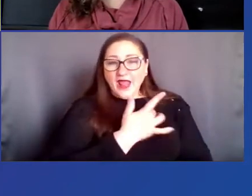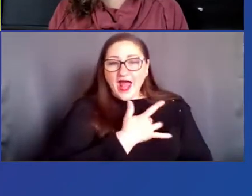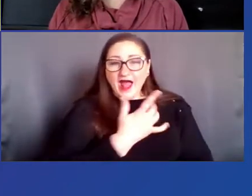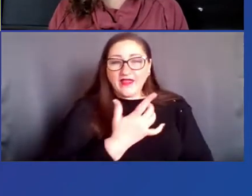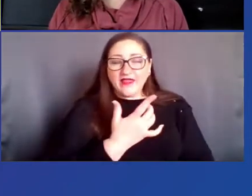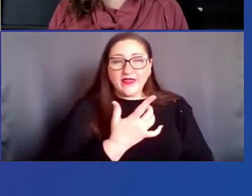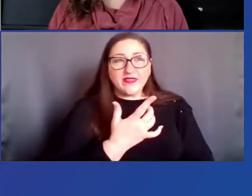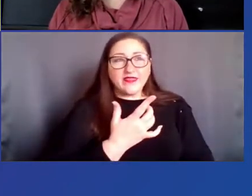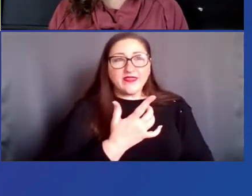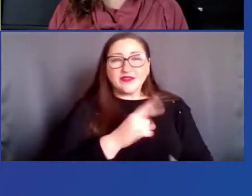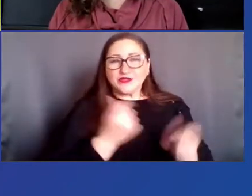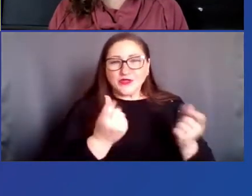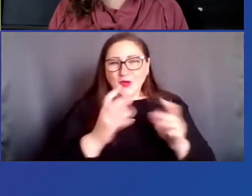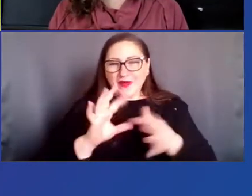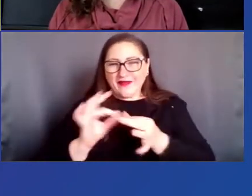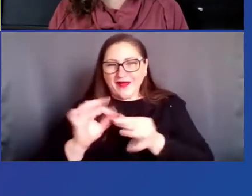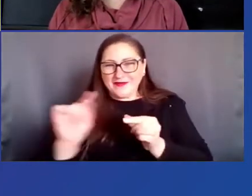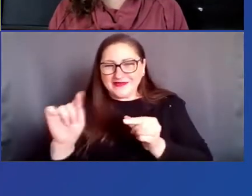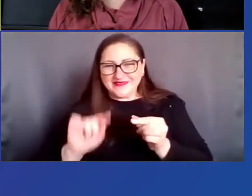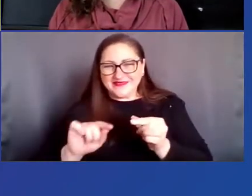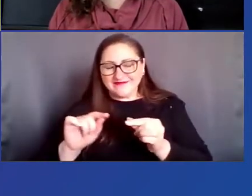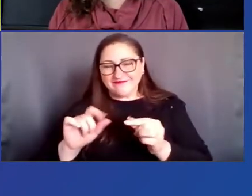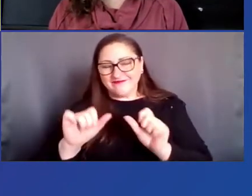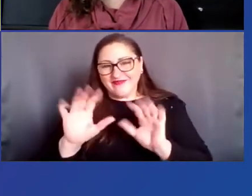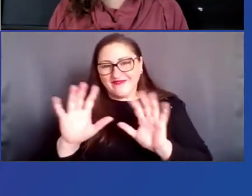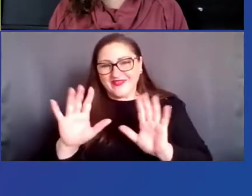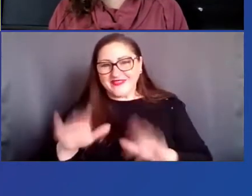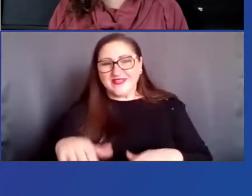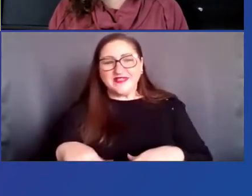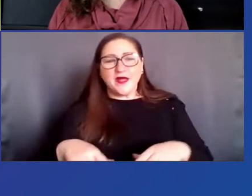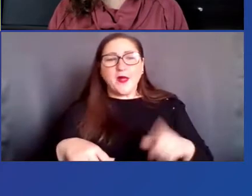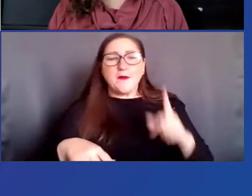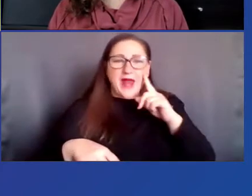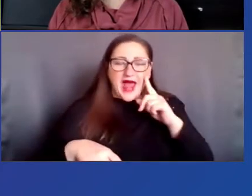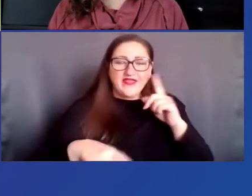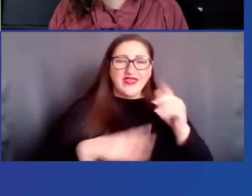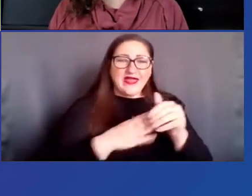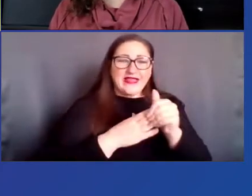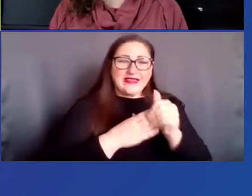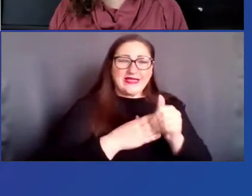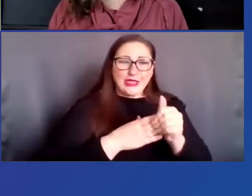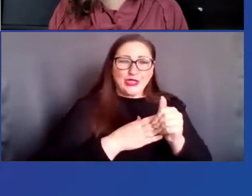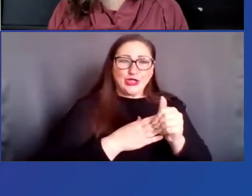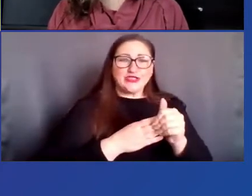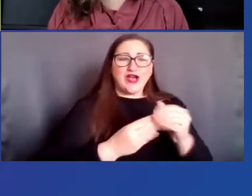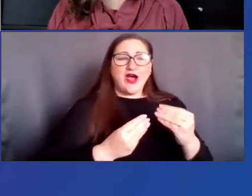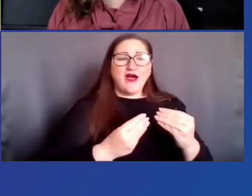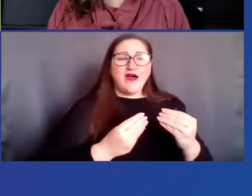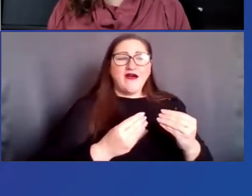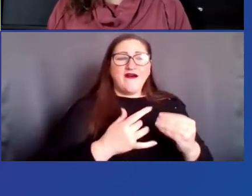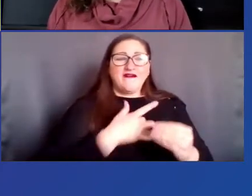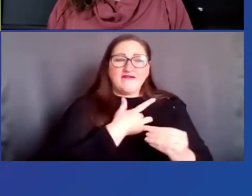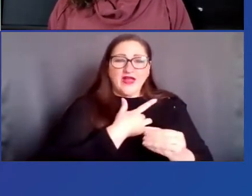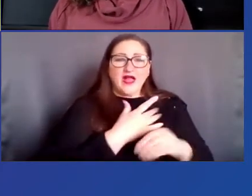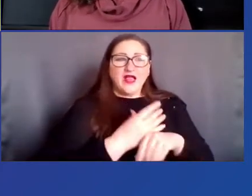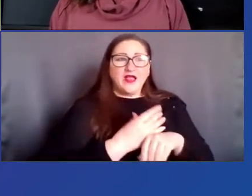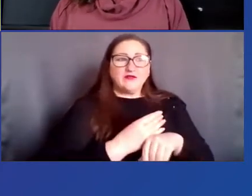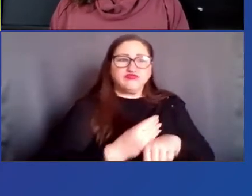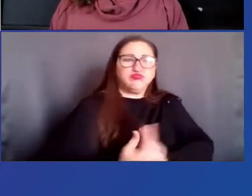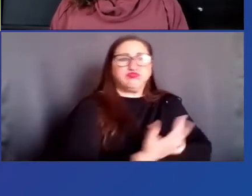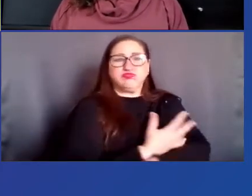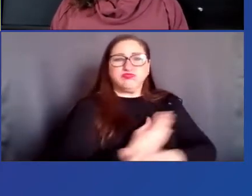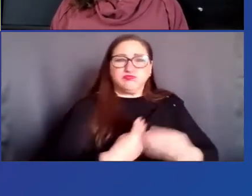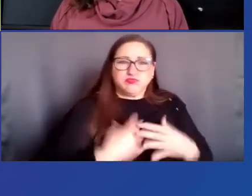leaders encourage other people to be leaders, right? And that's from a